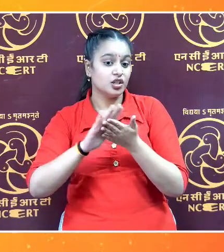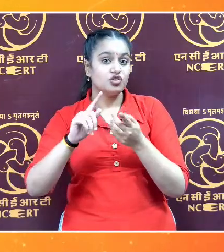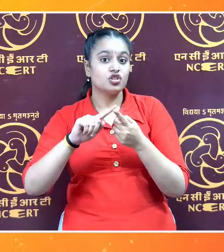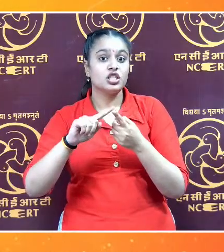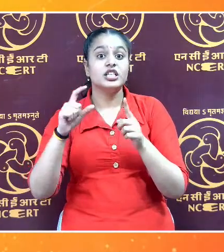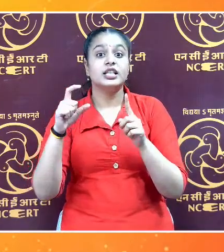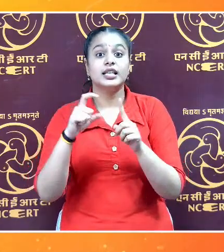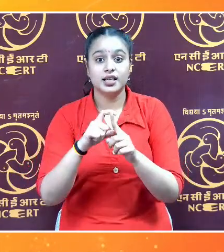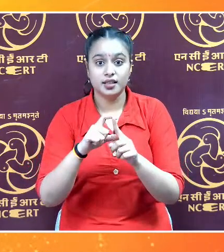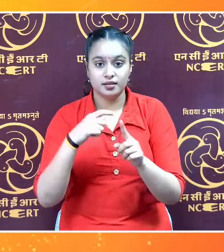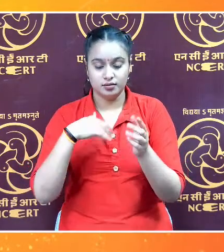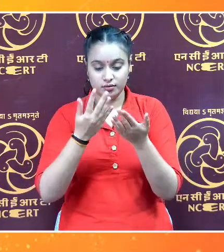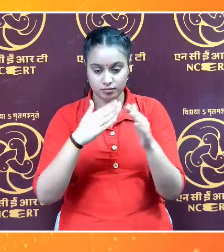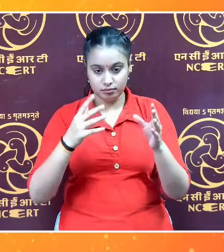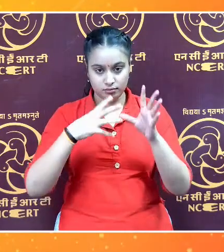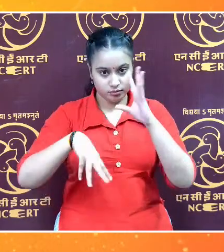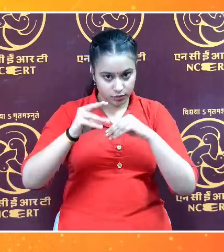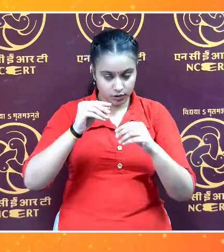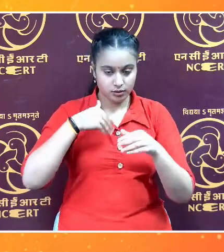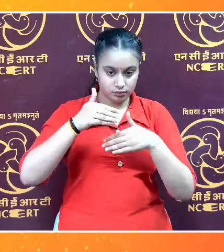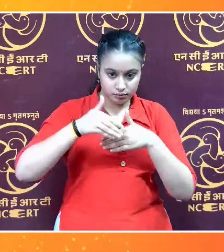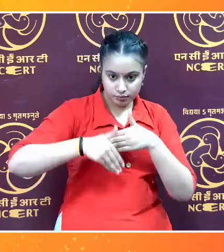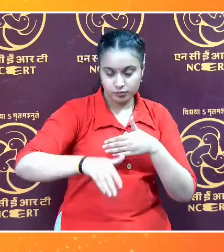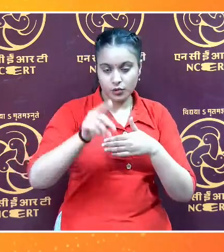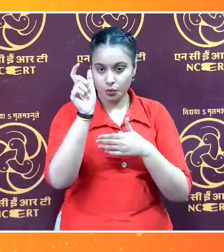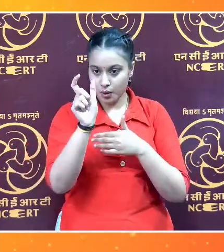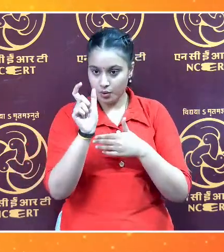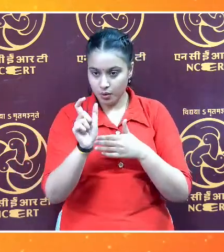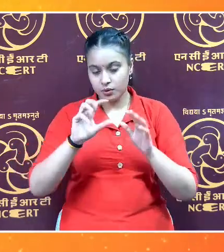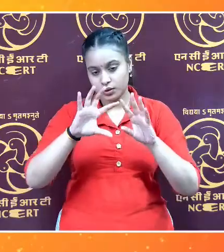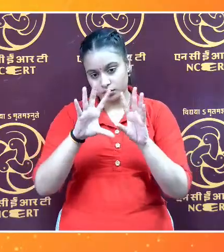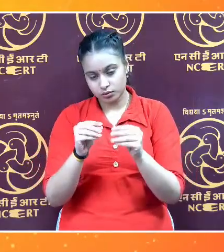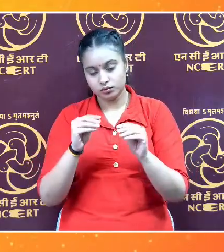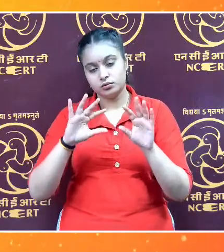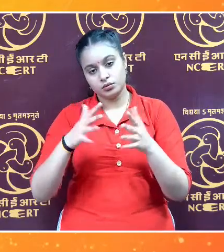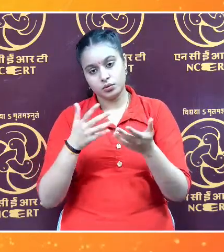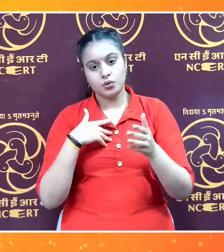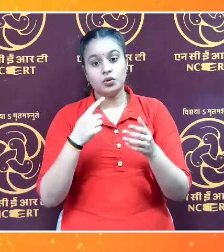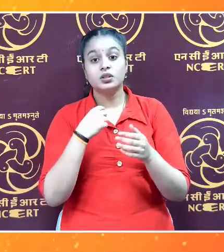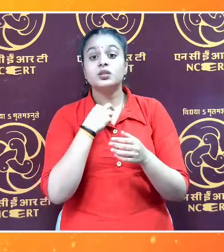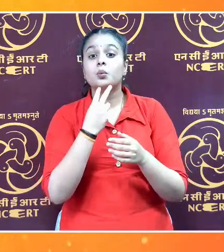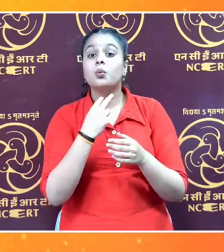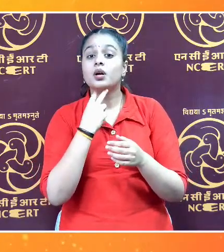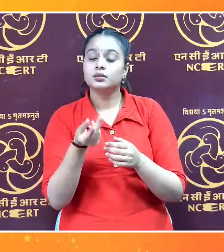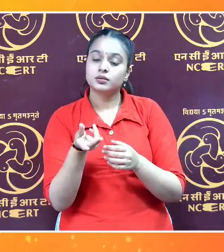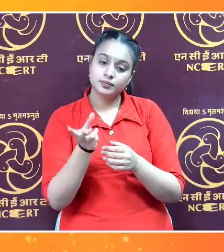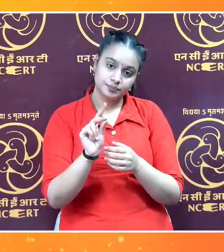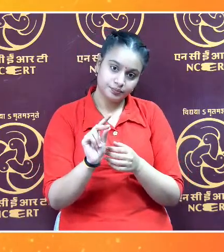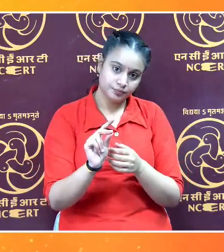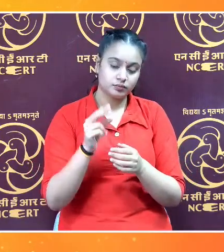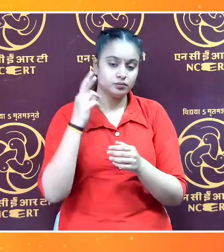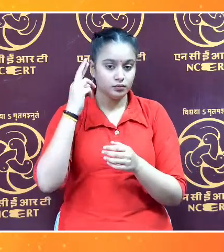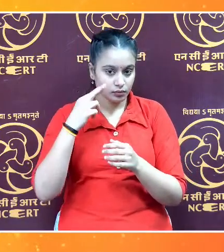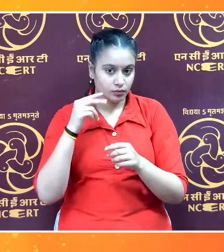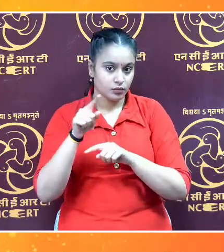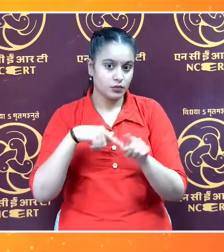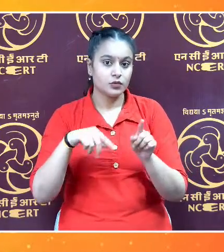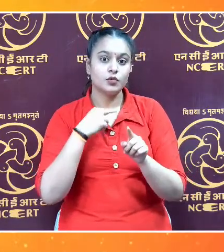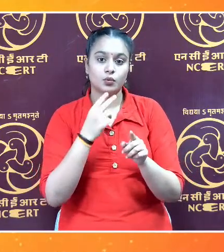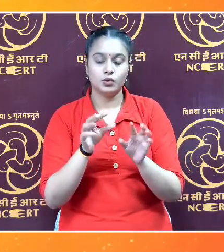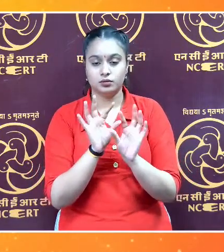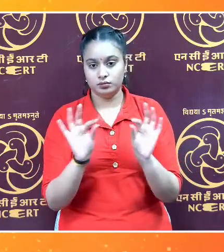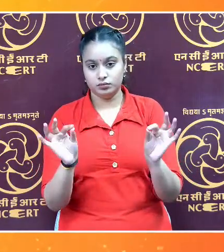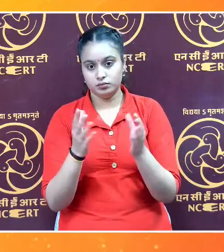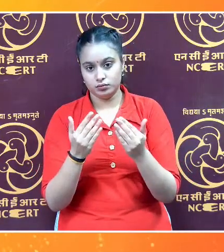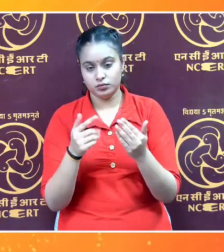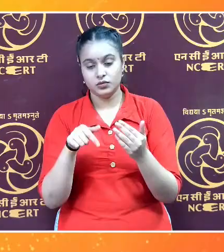our learners also to go through these words and say it again, so that they can pronounce it well. Right.